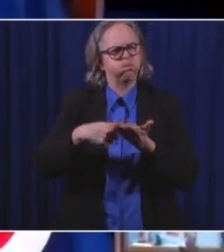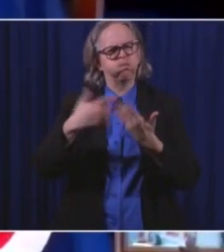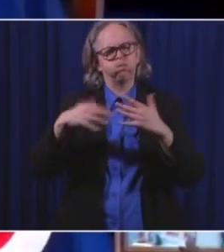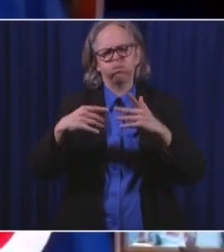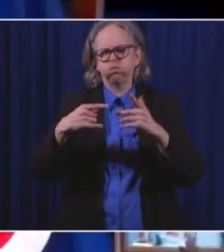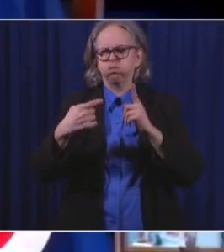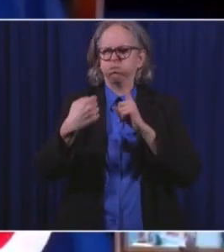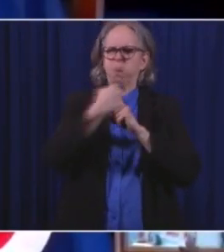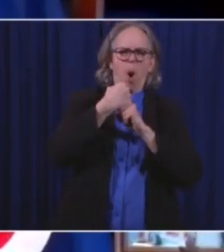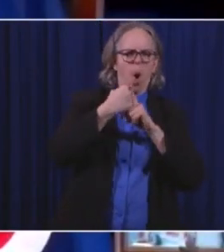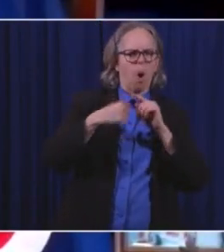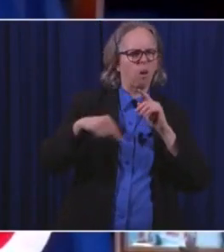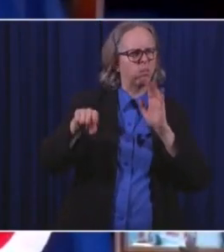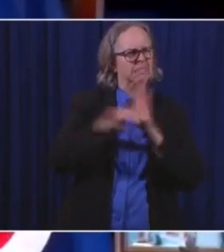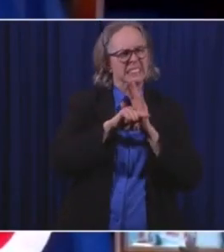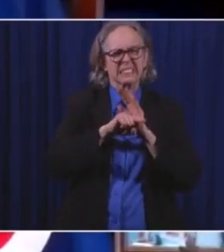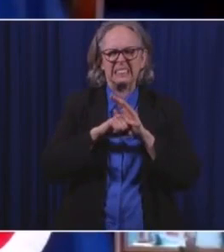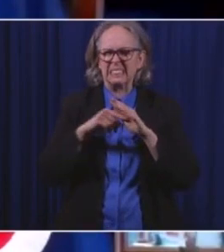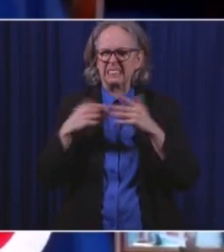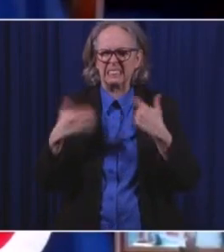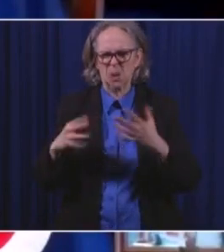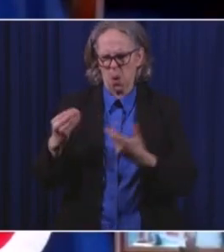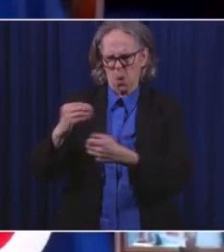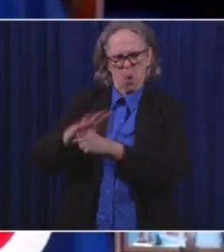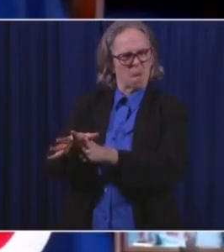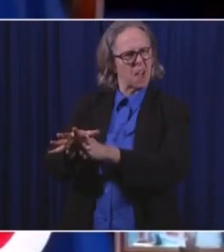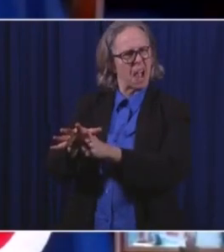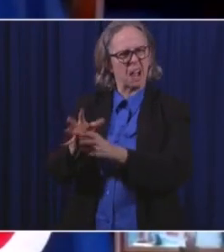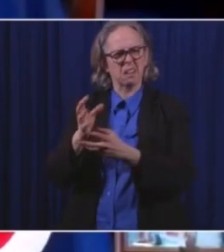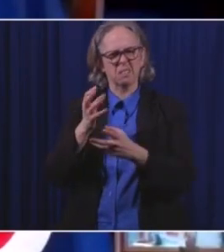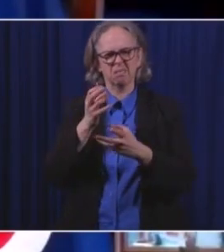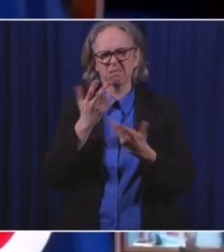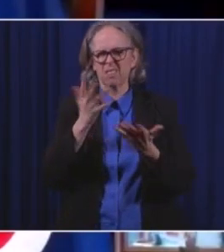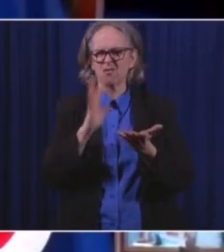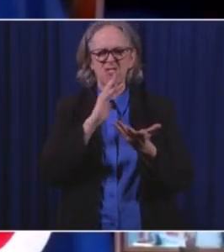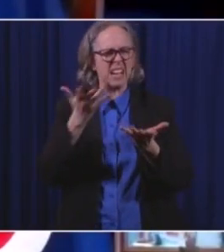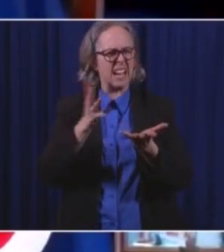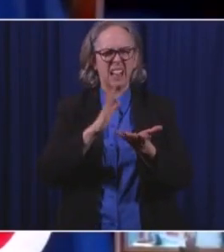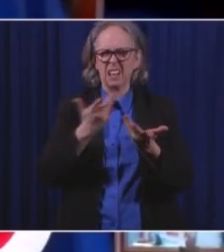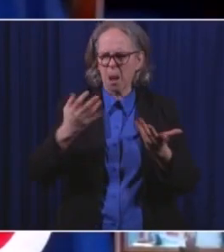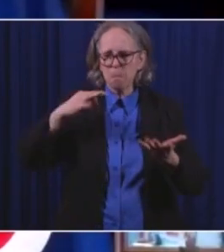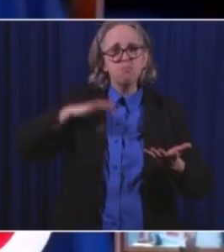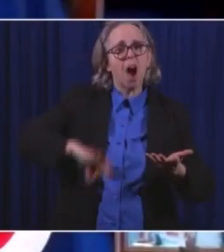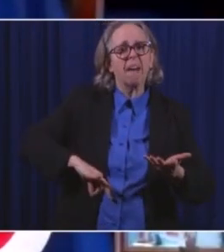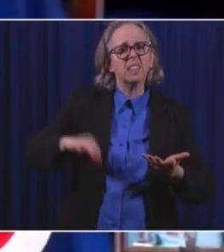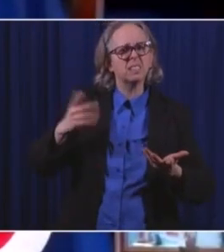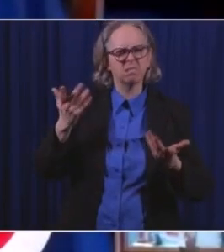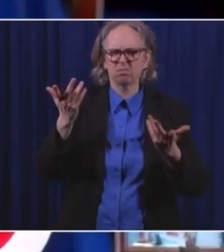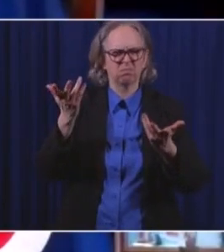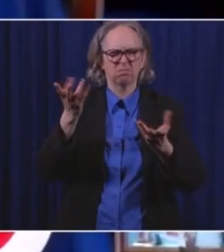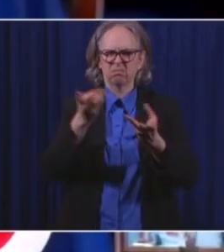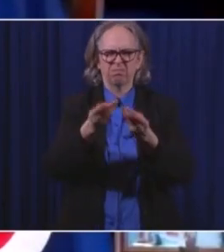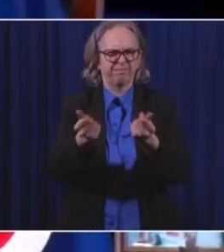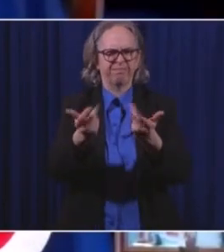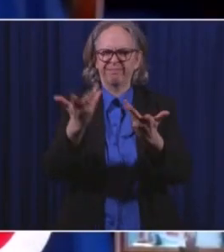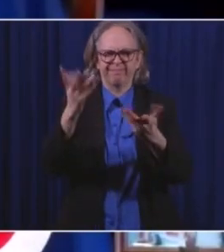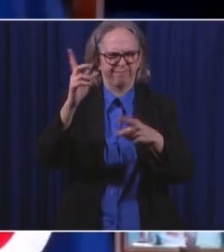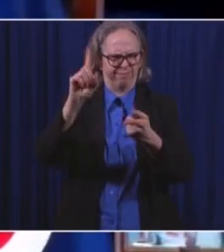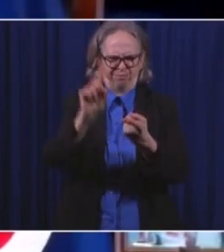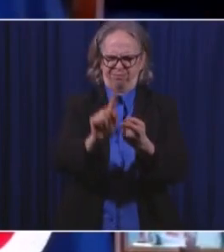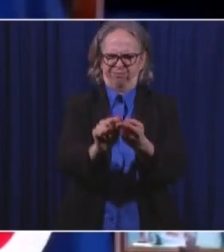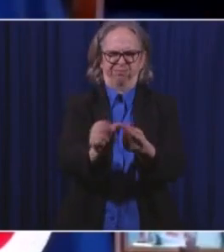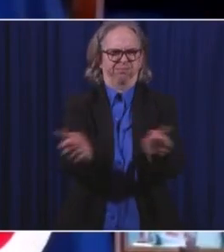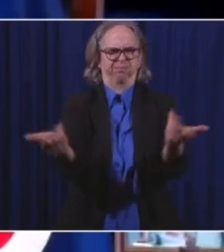protocols and restrictions, and just the desire for people to be safe. And what they have asked is that we